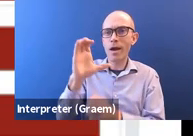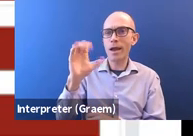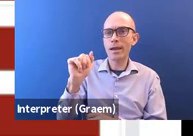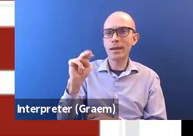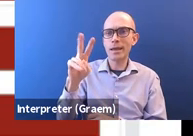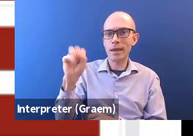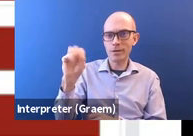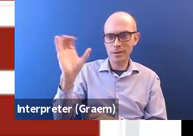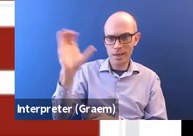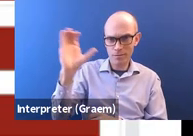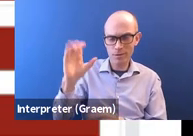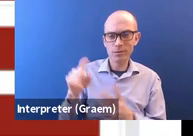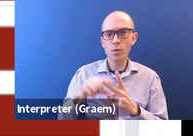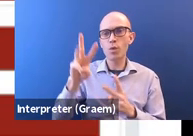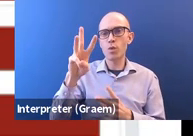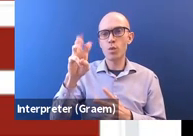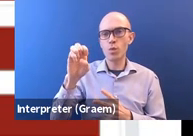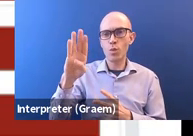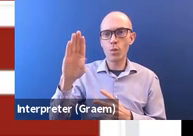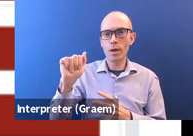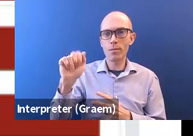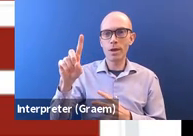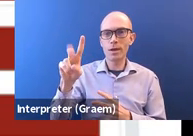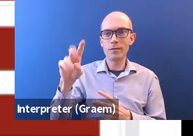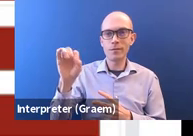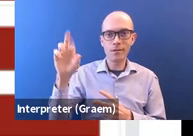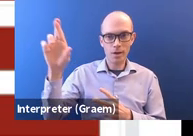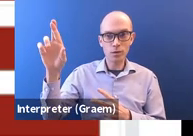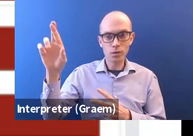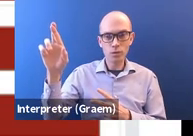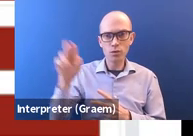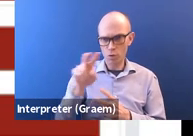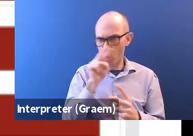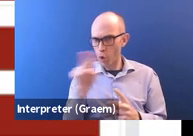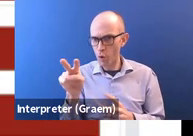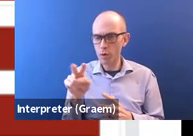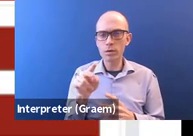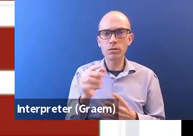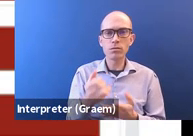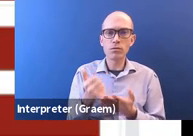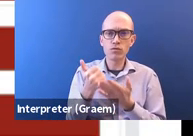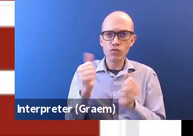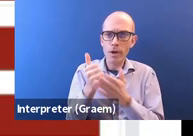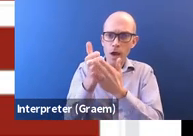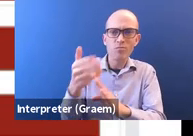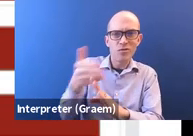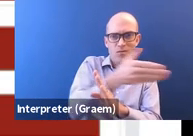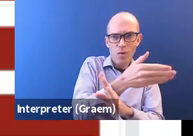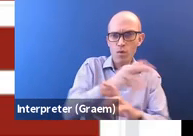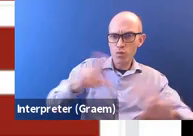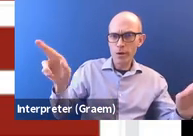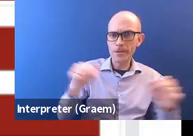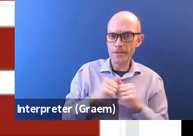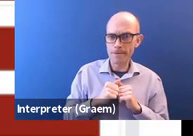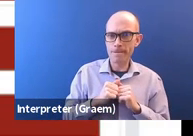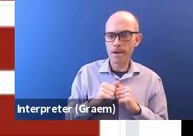you can kind of get ahead of the game and see what it would cost you to purchase your books. We have another question. Are most books